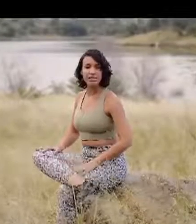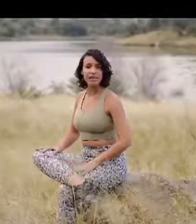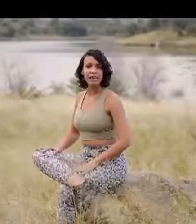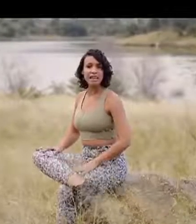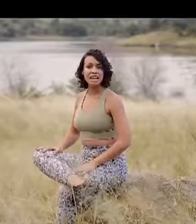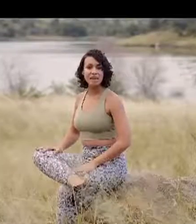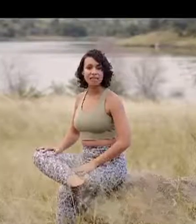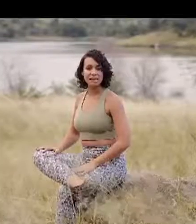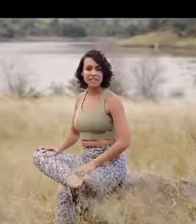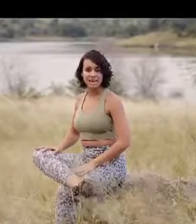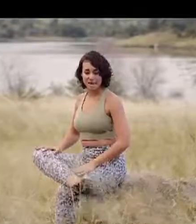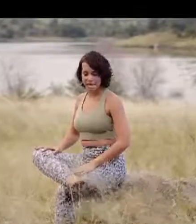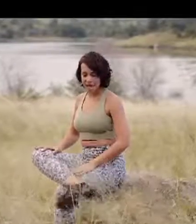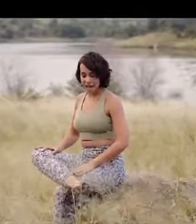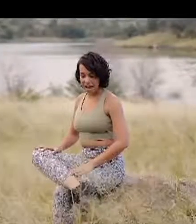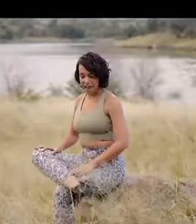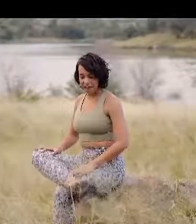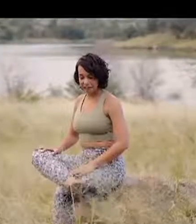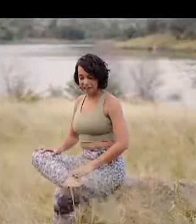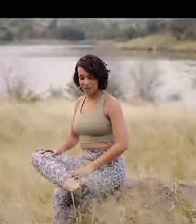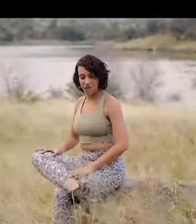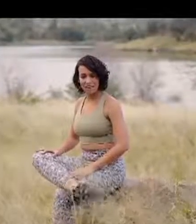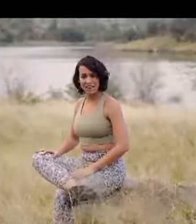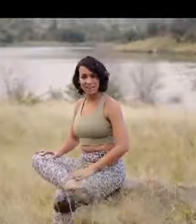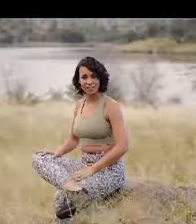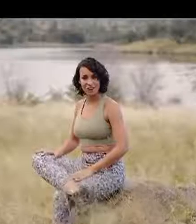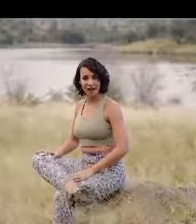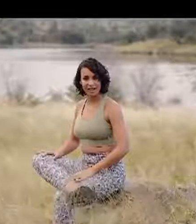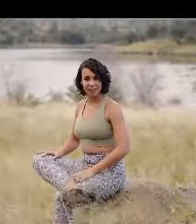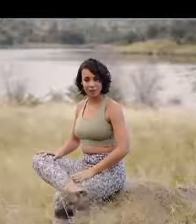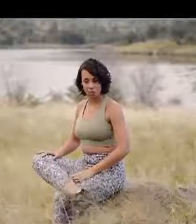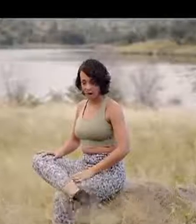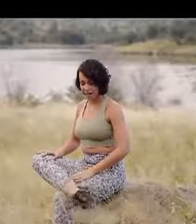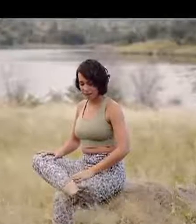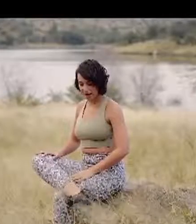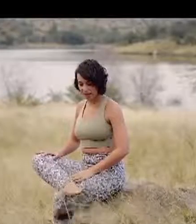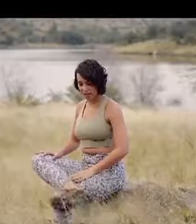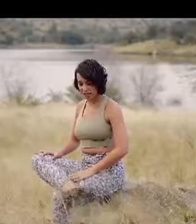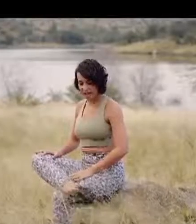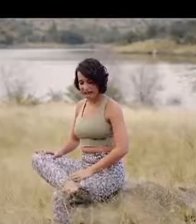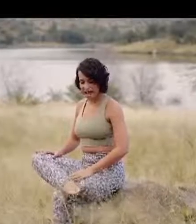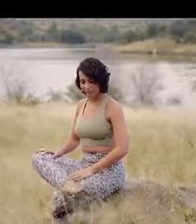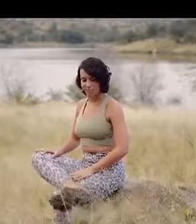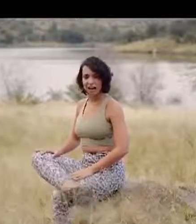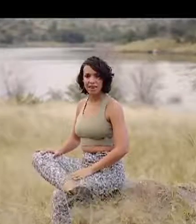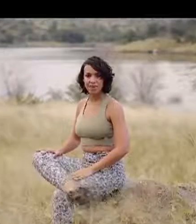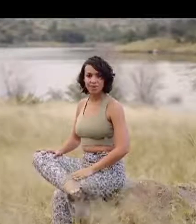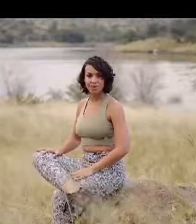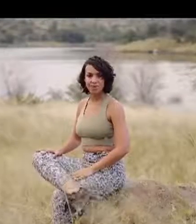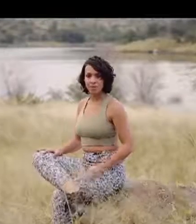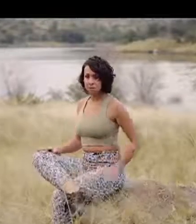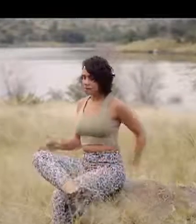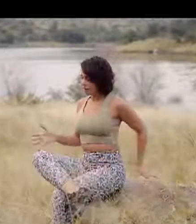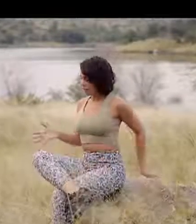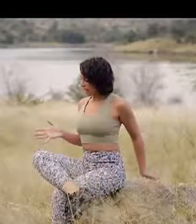it over the left knee, and rotate your ankle. One direction and the